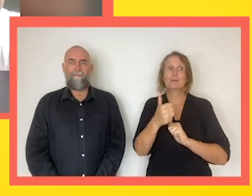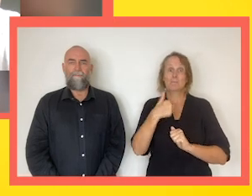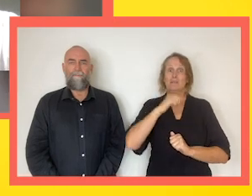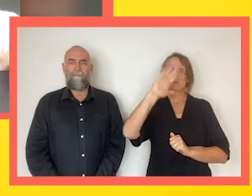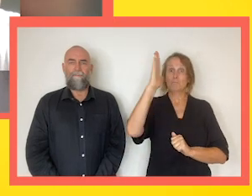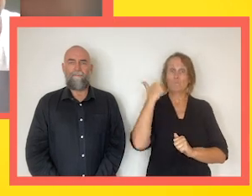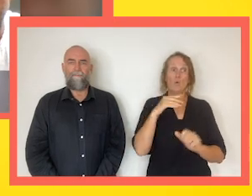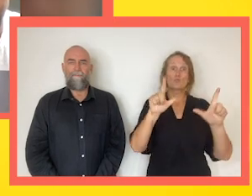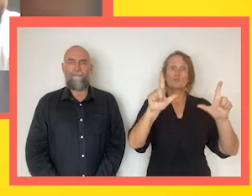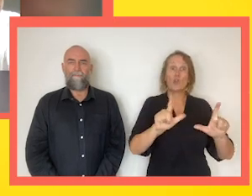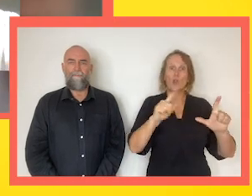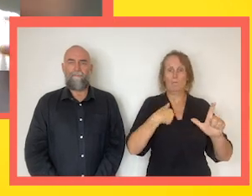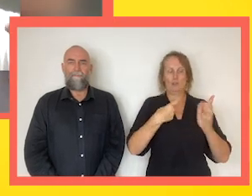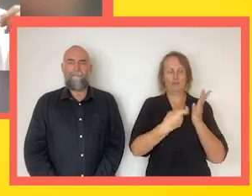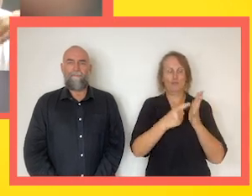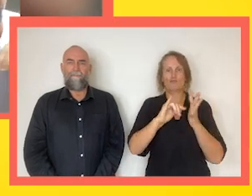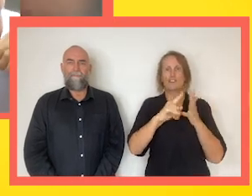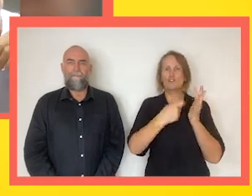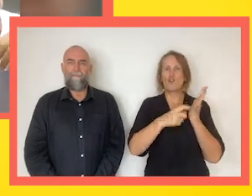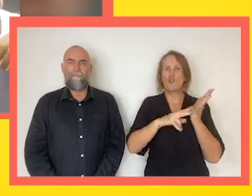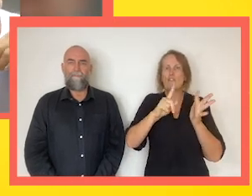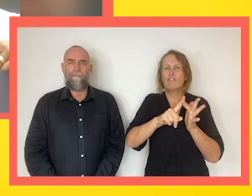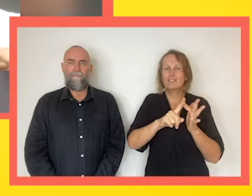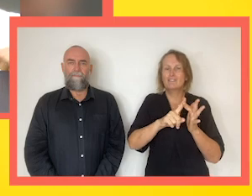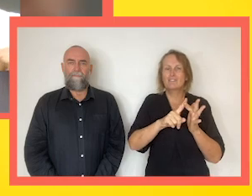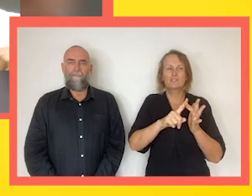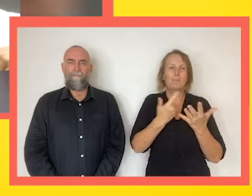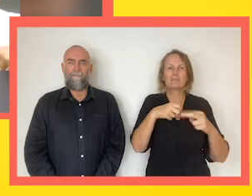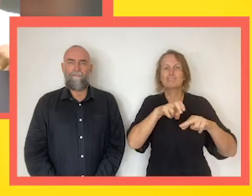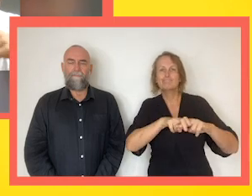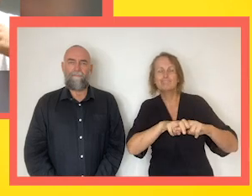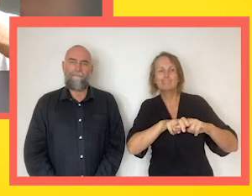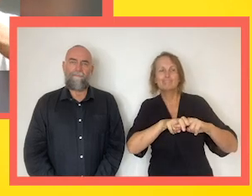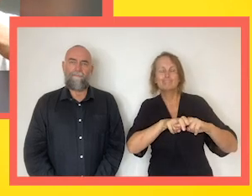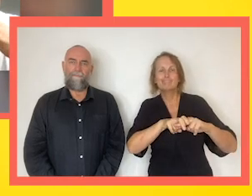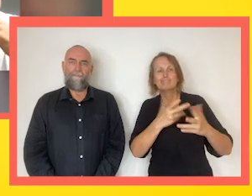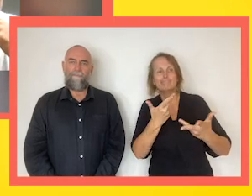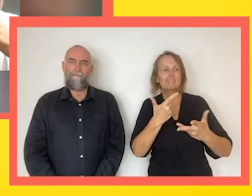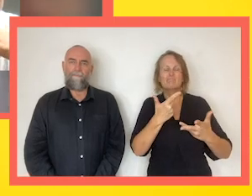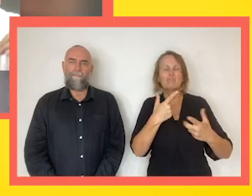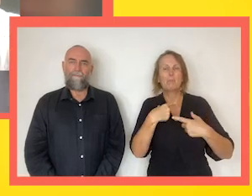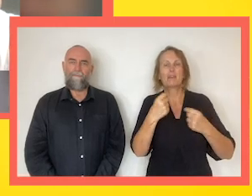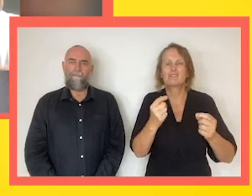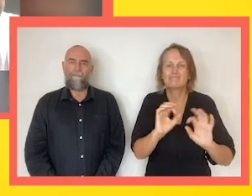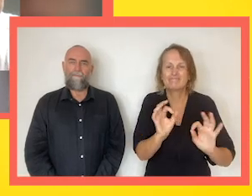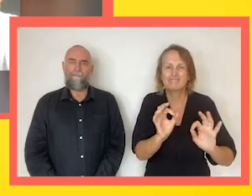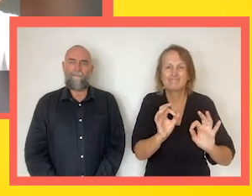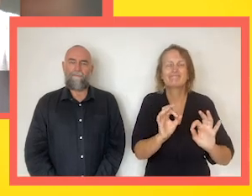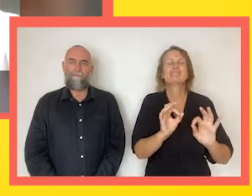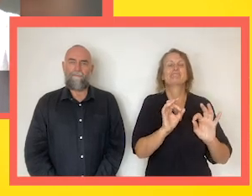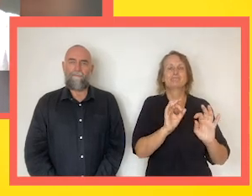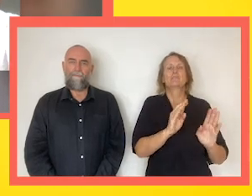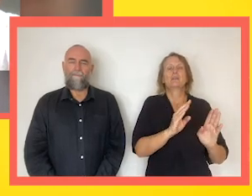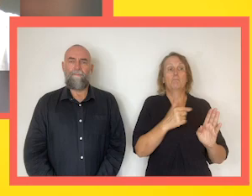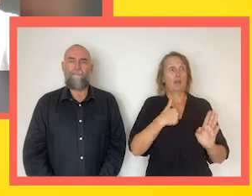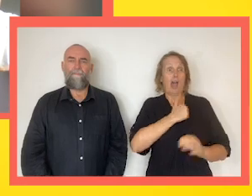reserve pair, doing okay at World Champs, silver medal here and there, but never really breaking through, and then not getting the selection into Tokyo was hard. But also,